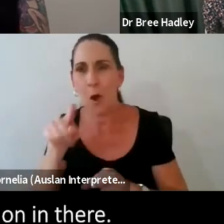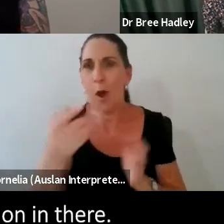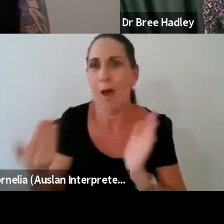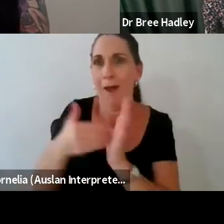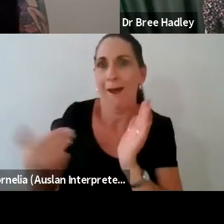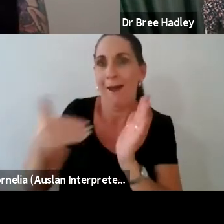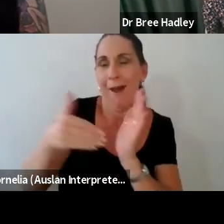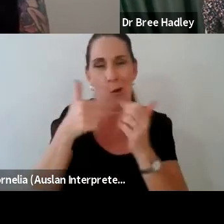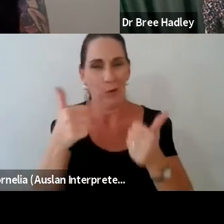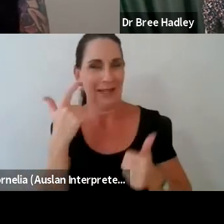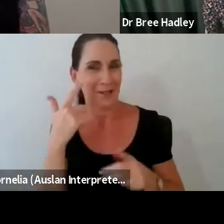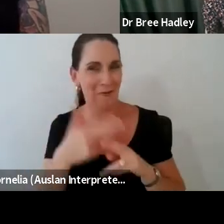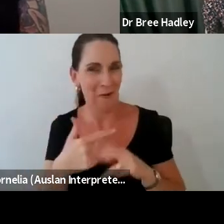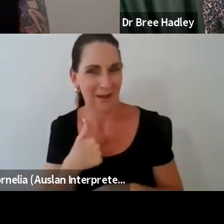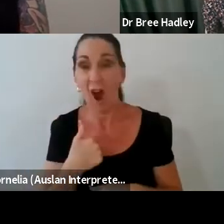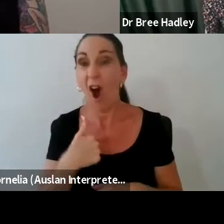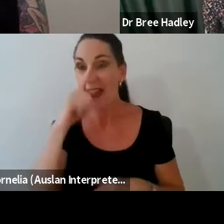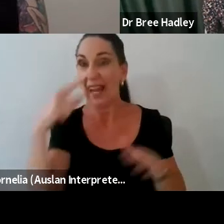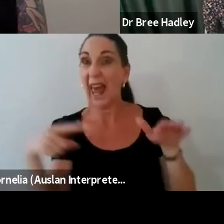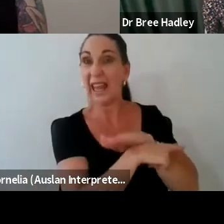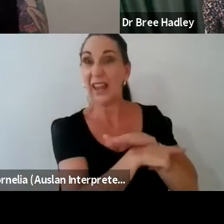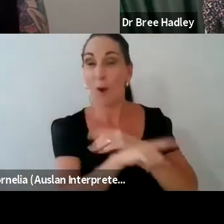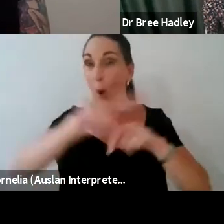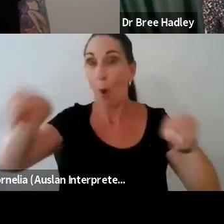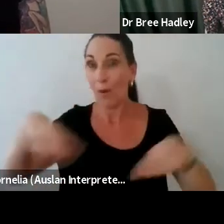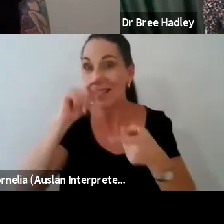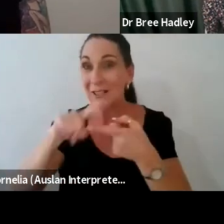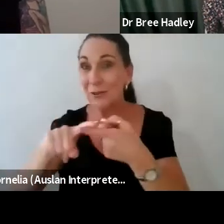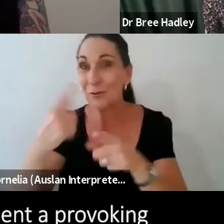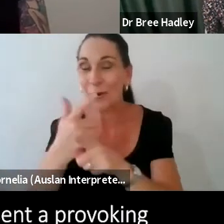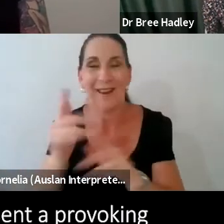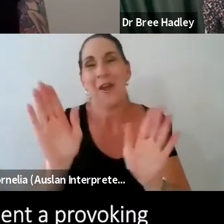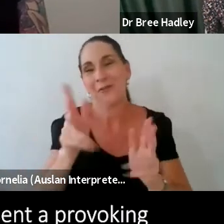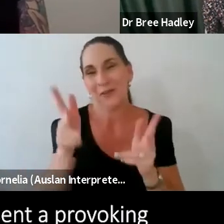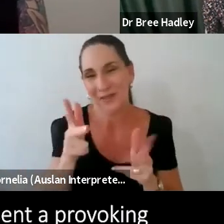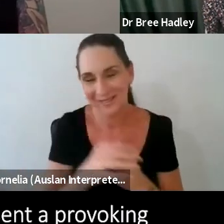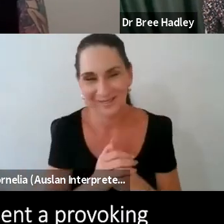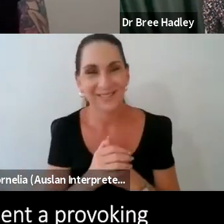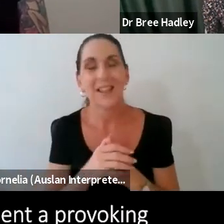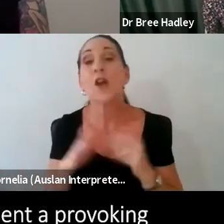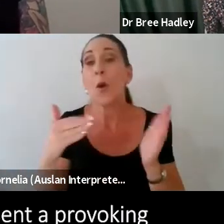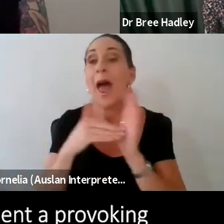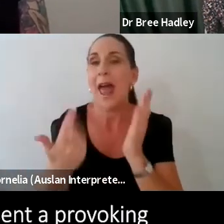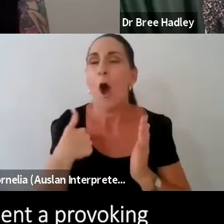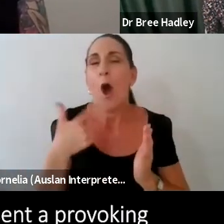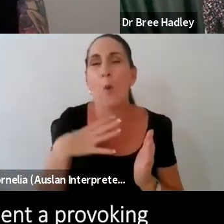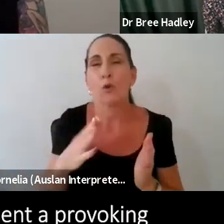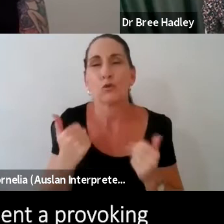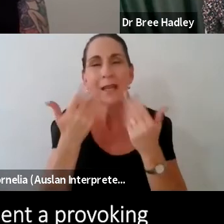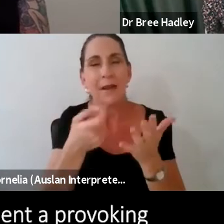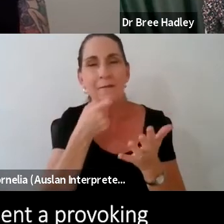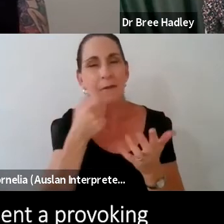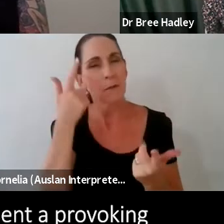it nice and easy. I might just leave you to it. No, I won't. I would like to present a provoking question to